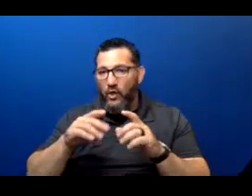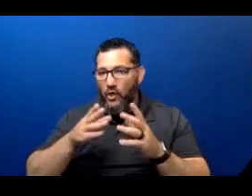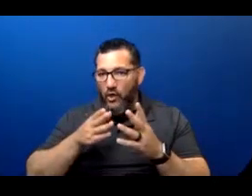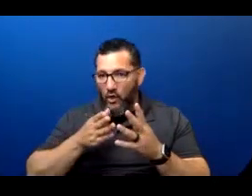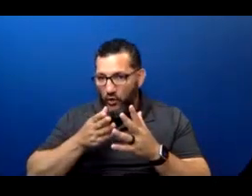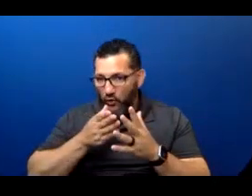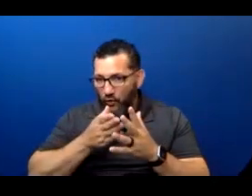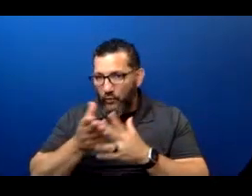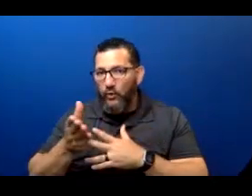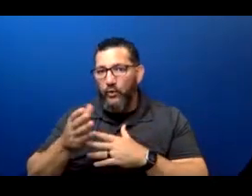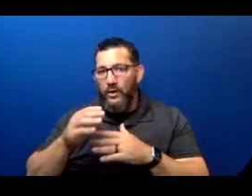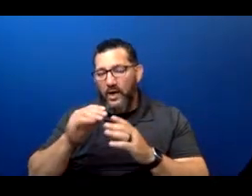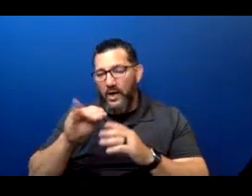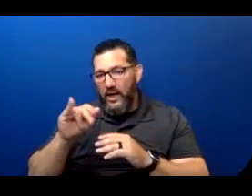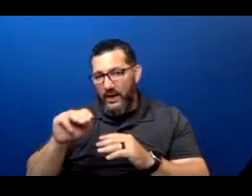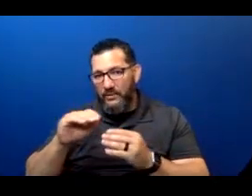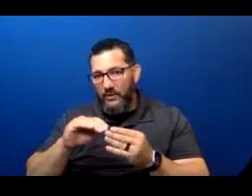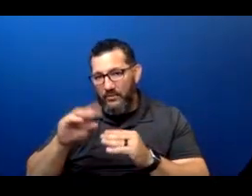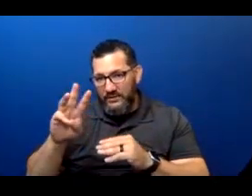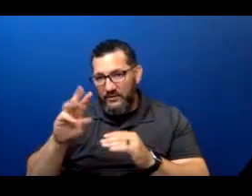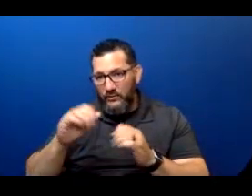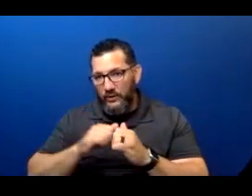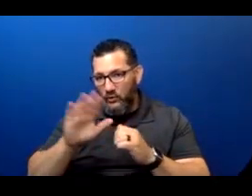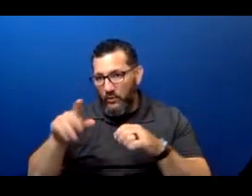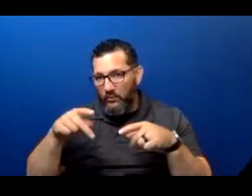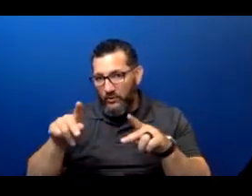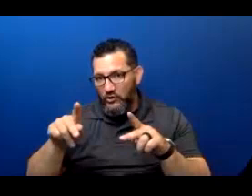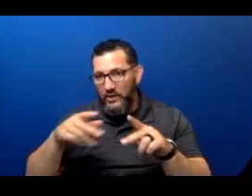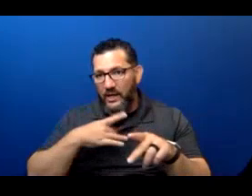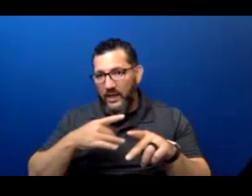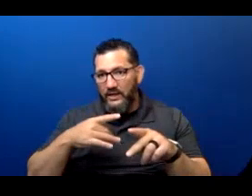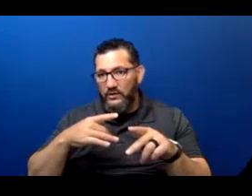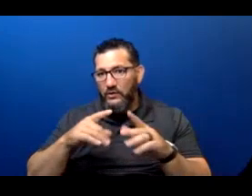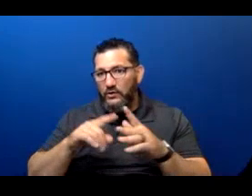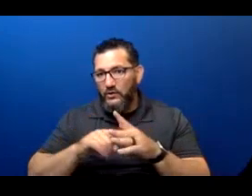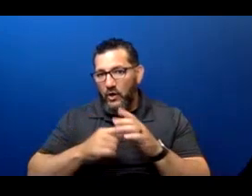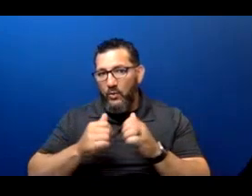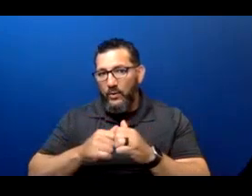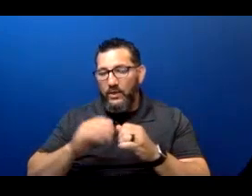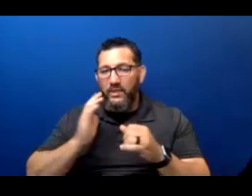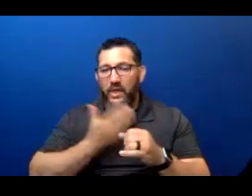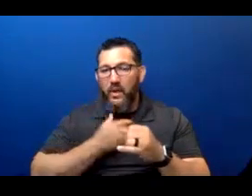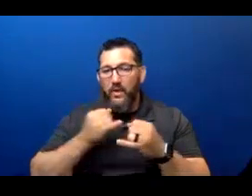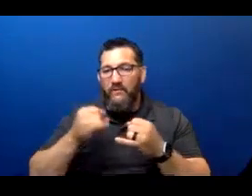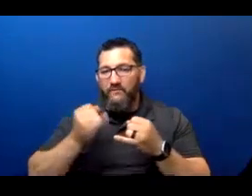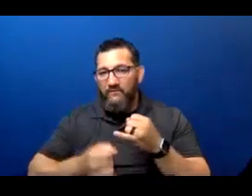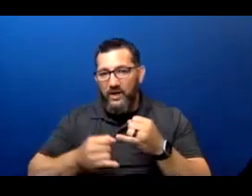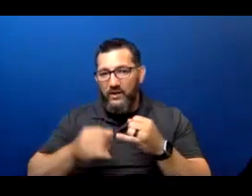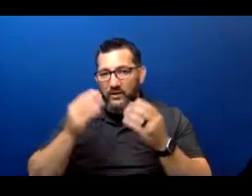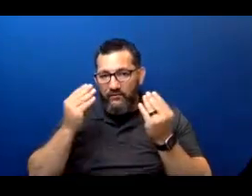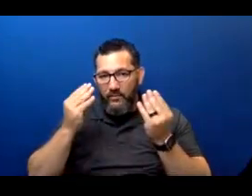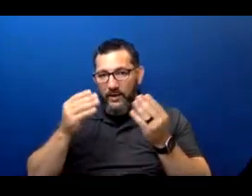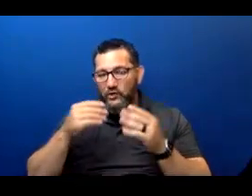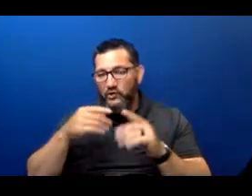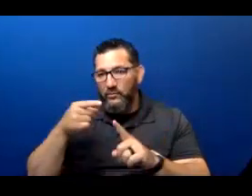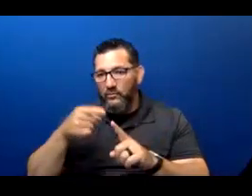throughout agenda item number 6. So with your permission, I'd like to just start with our final informational